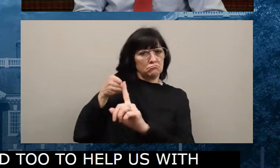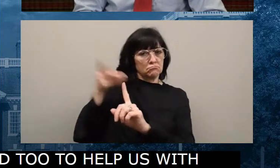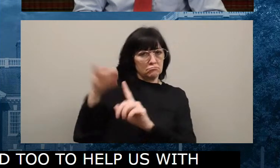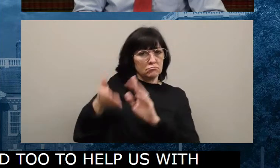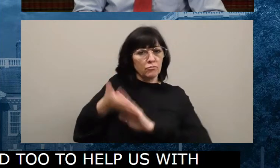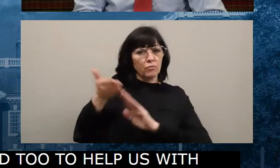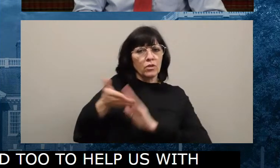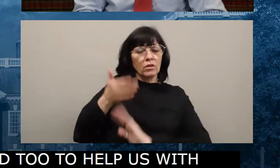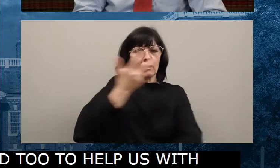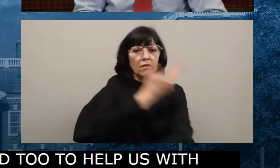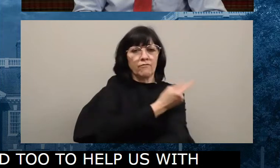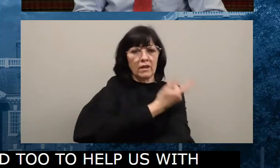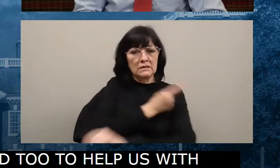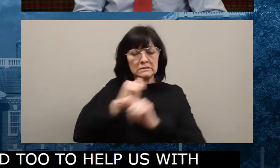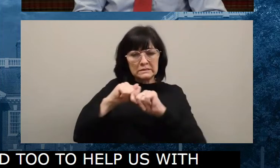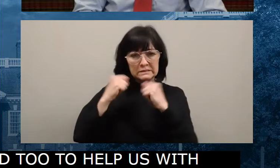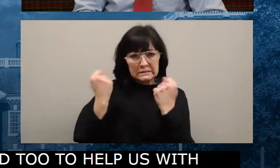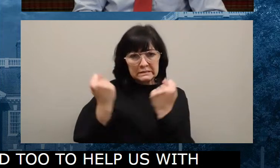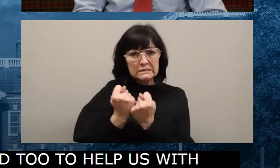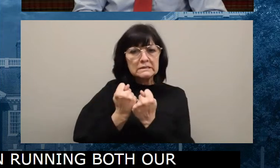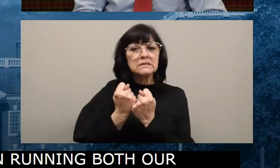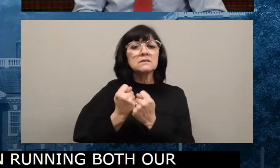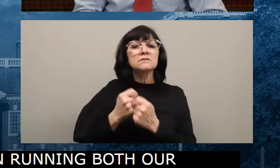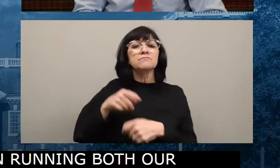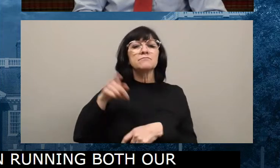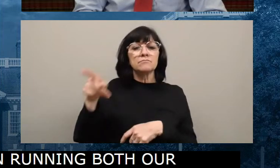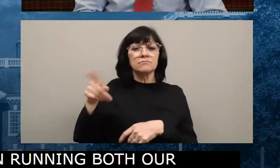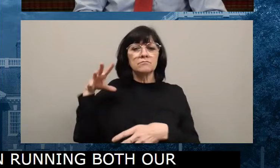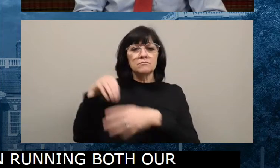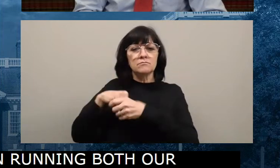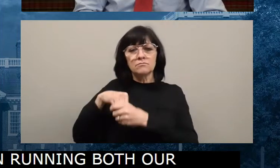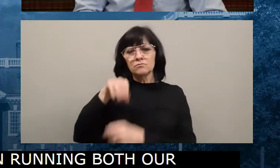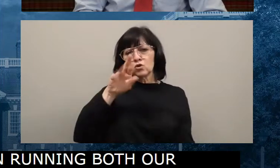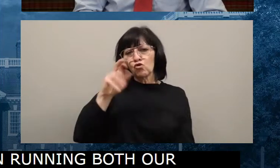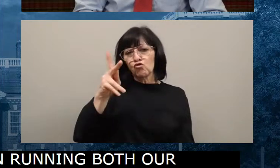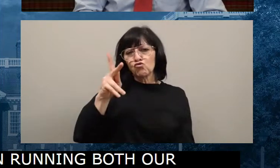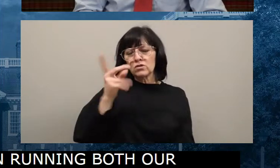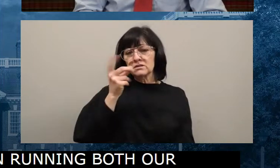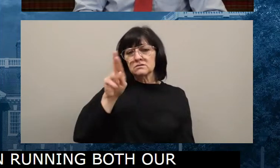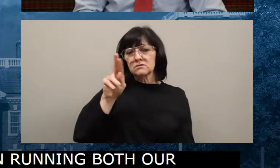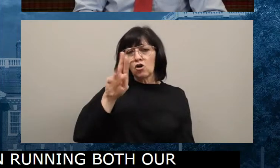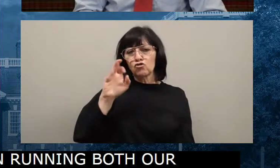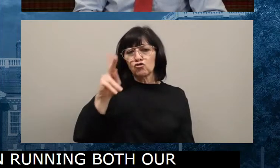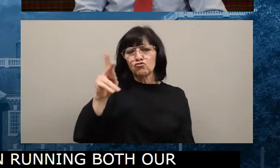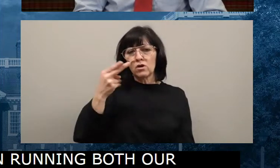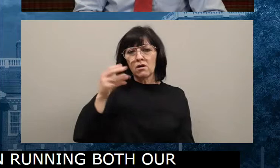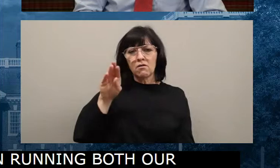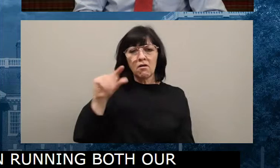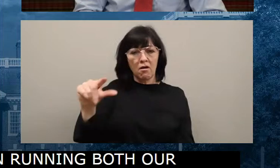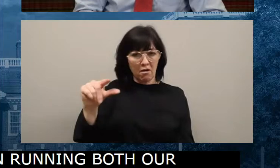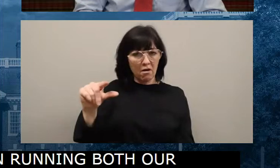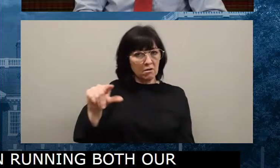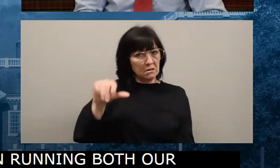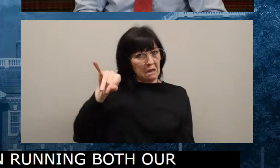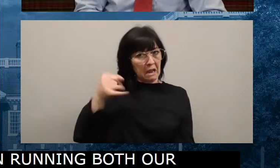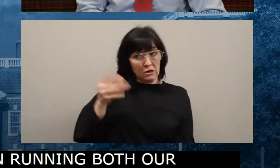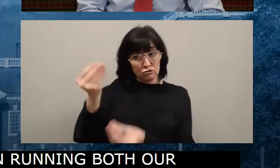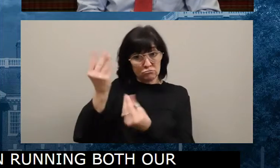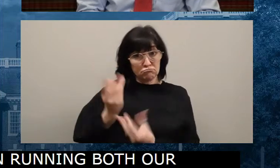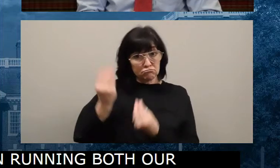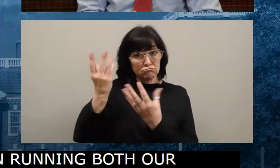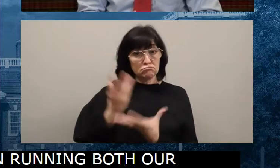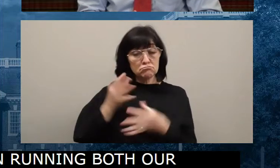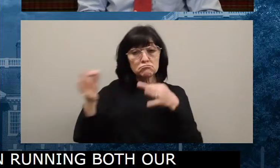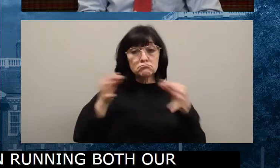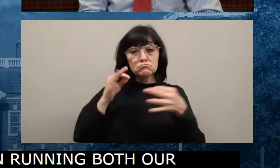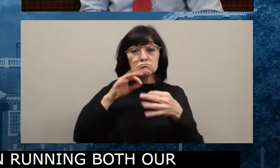with the Doctors Rick, Division of Public Health, Rick Kong in particular. AJ, give us an update on testing and